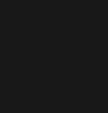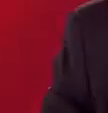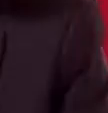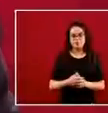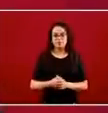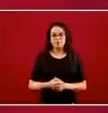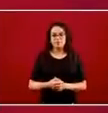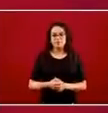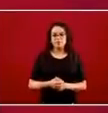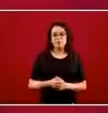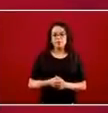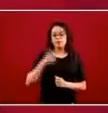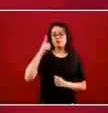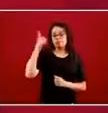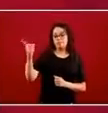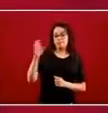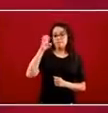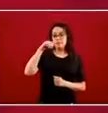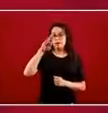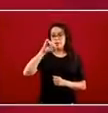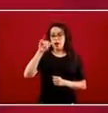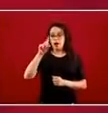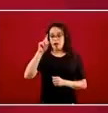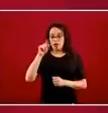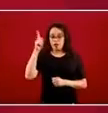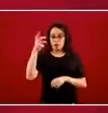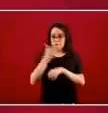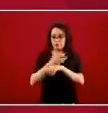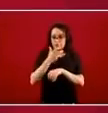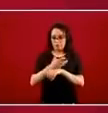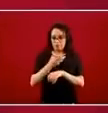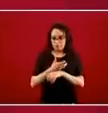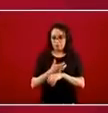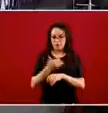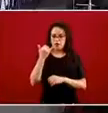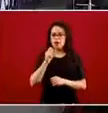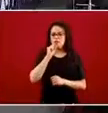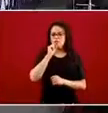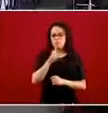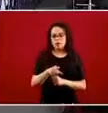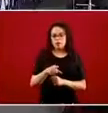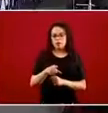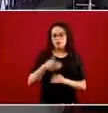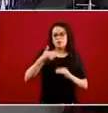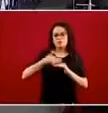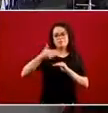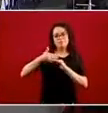And what we did is we communicated with the Embassy of the United States in Mexico.